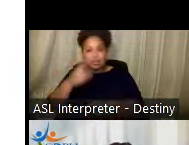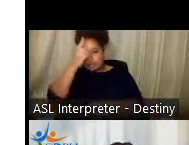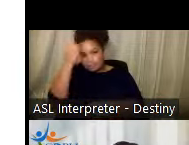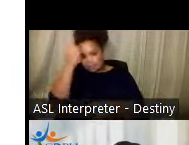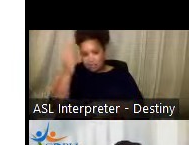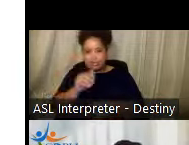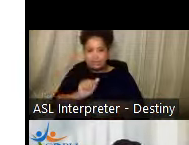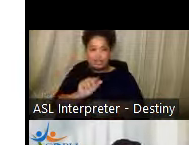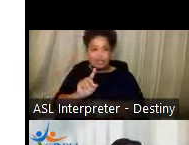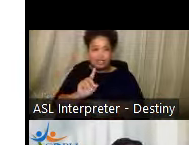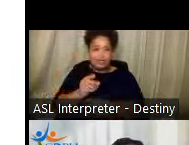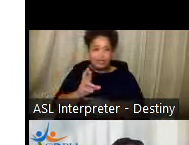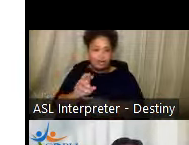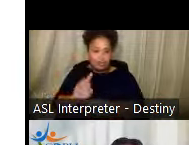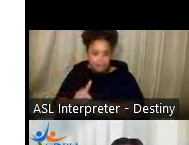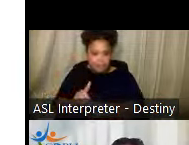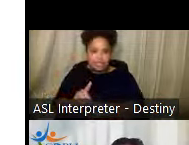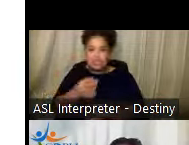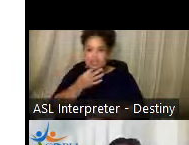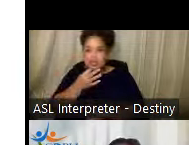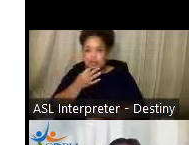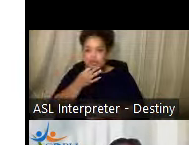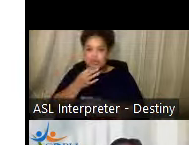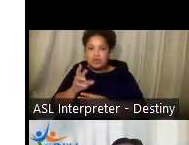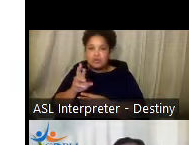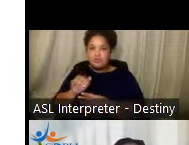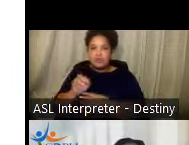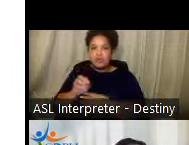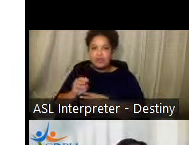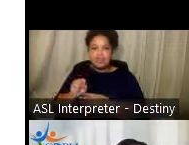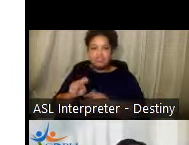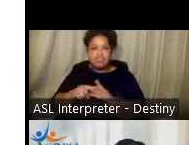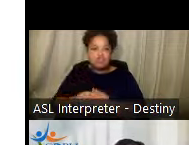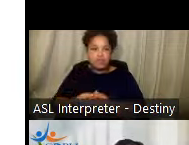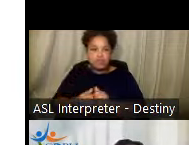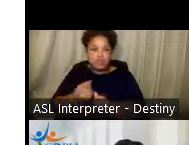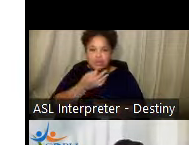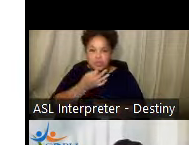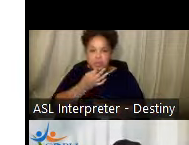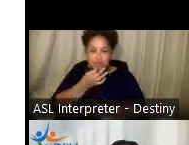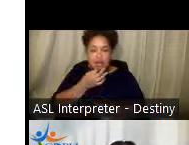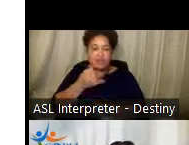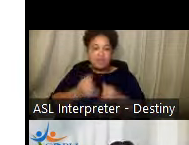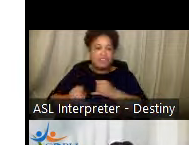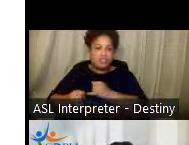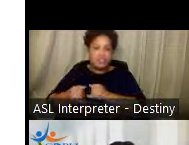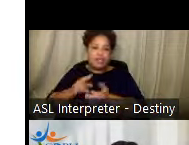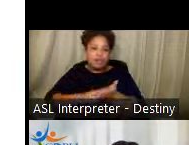Runyon Saltzman starts with us here shortly. We're finalizing our contract and we'll be able to have that